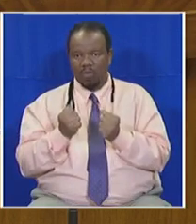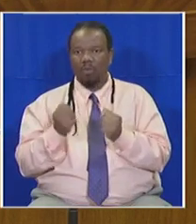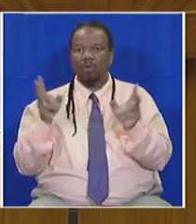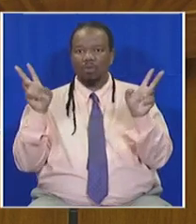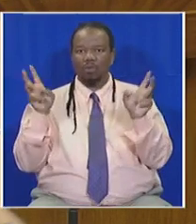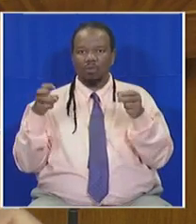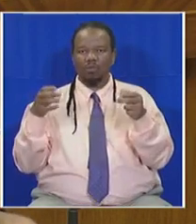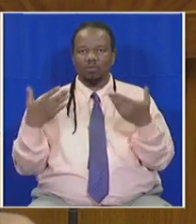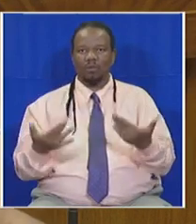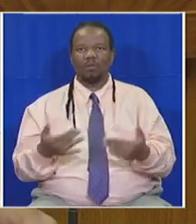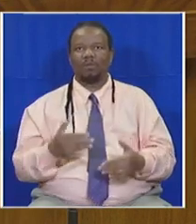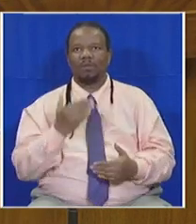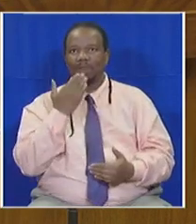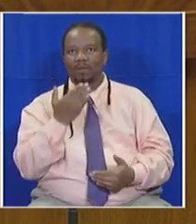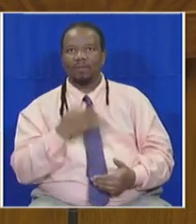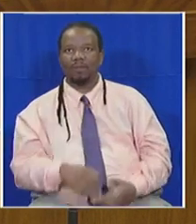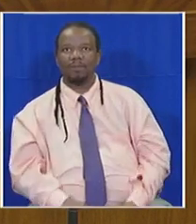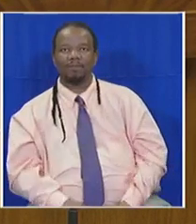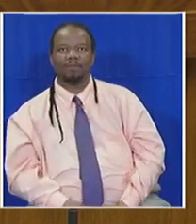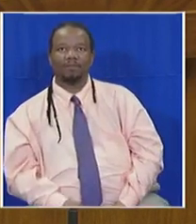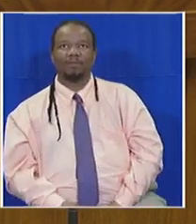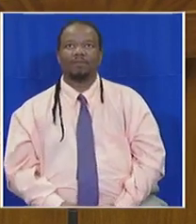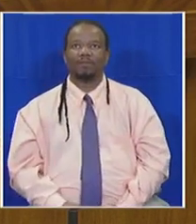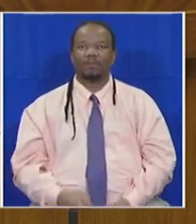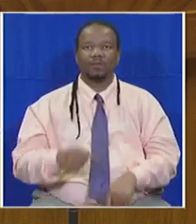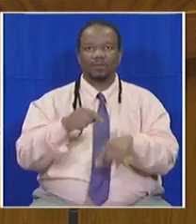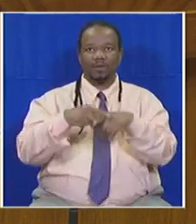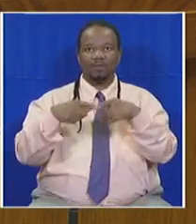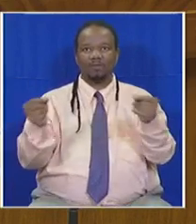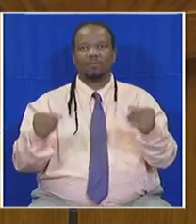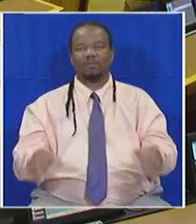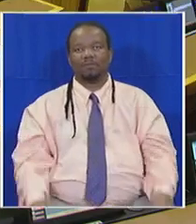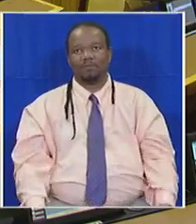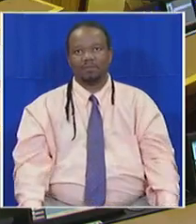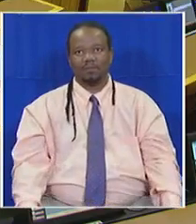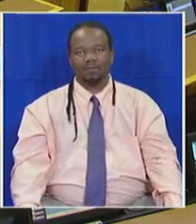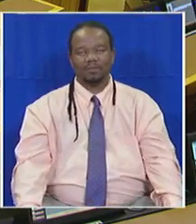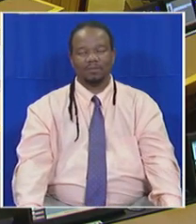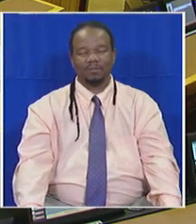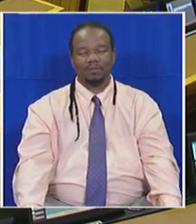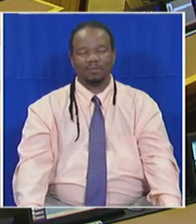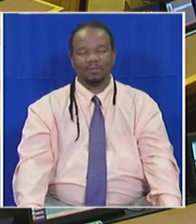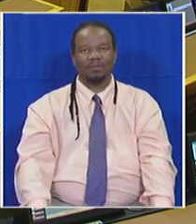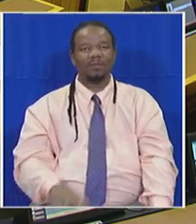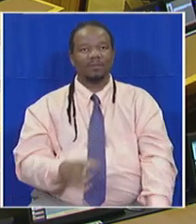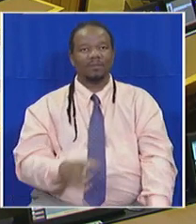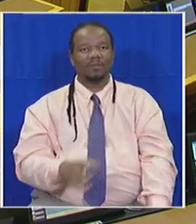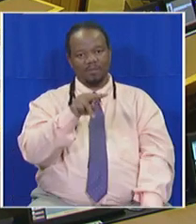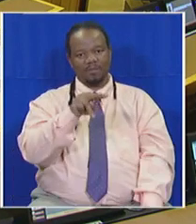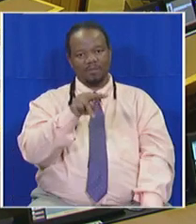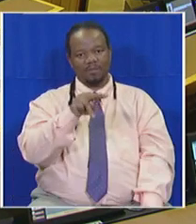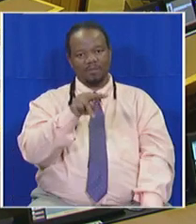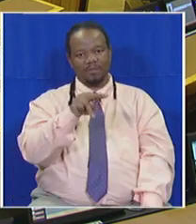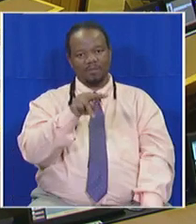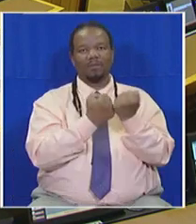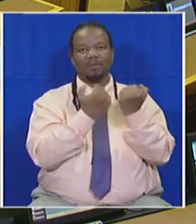quote. Thank you. The time has expired. The ANC supports this